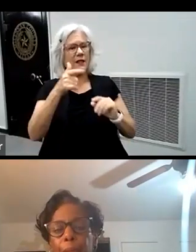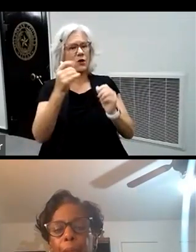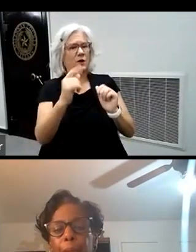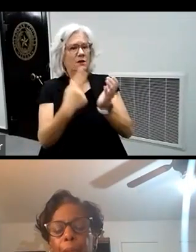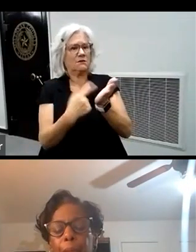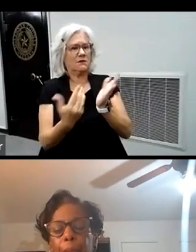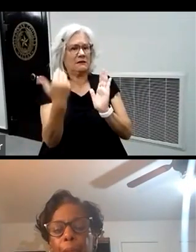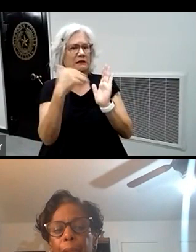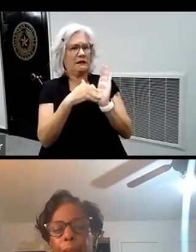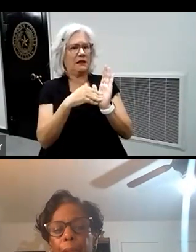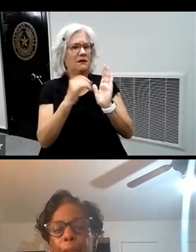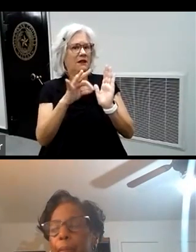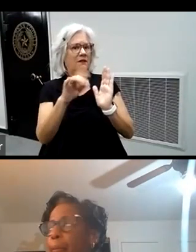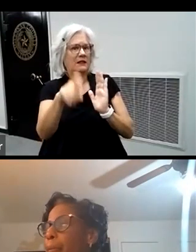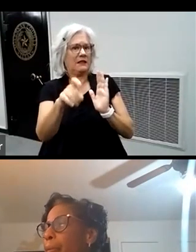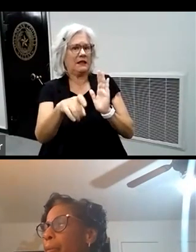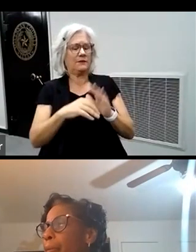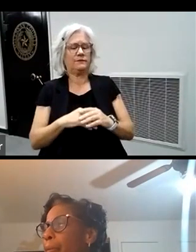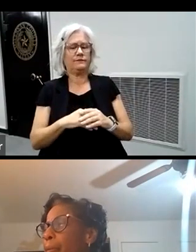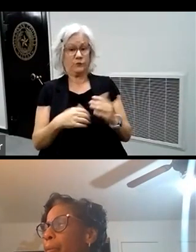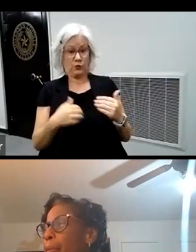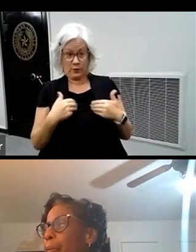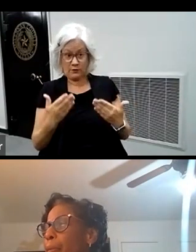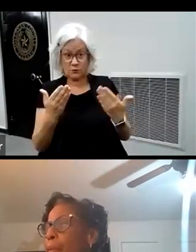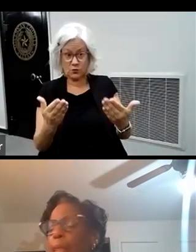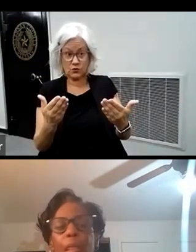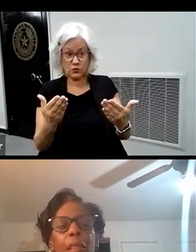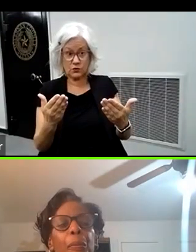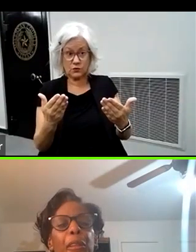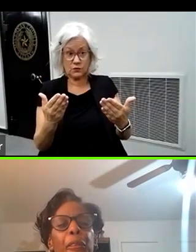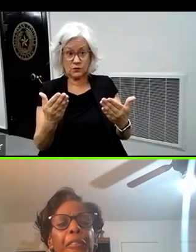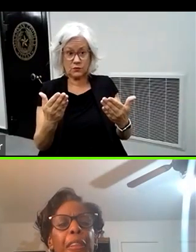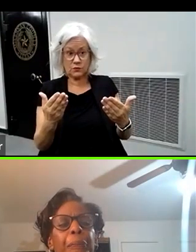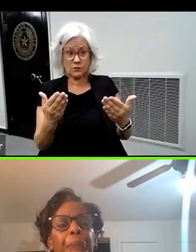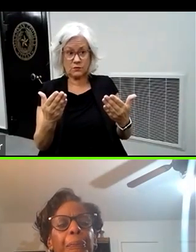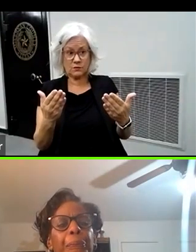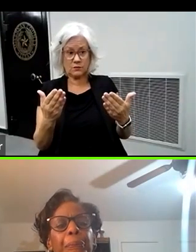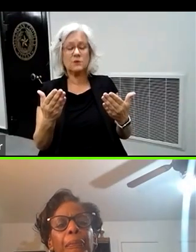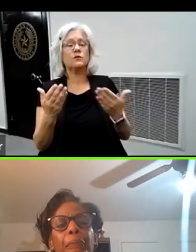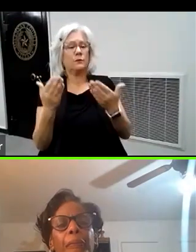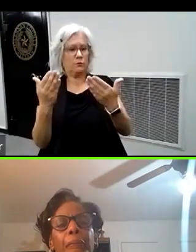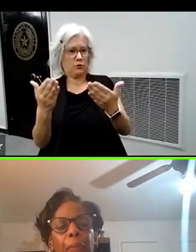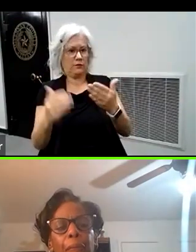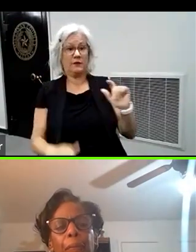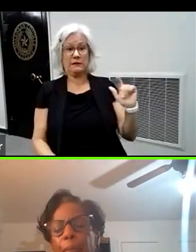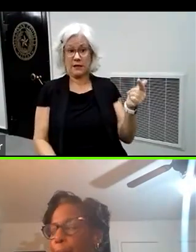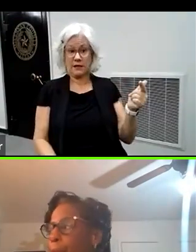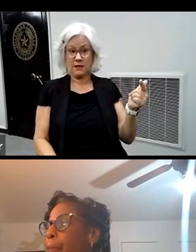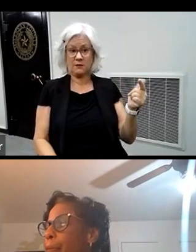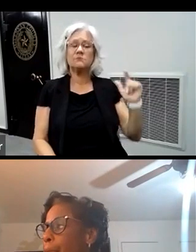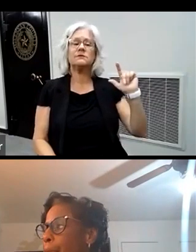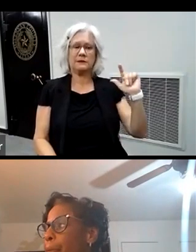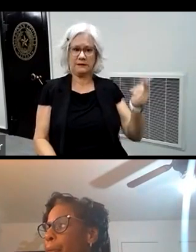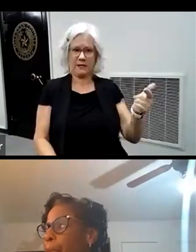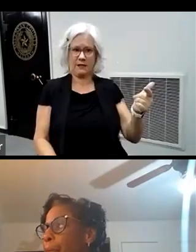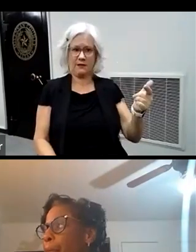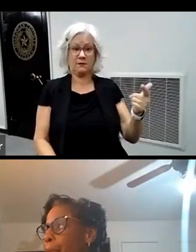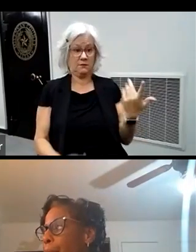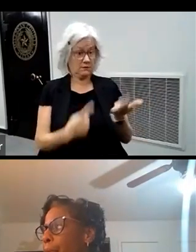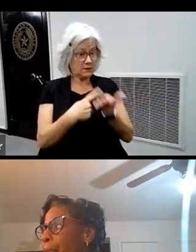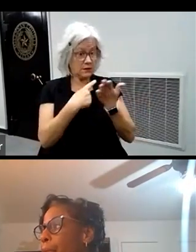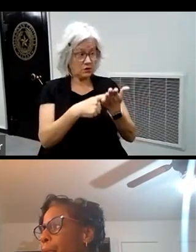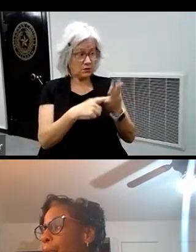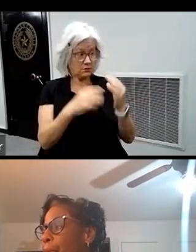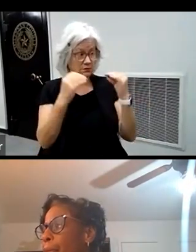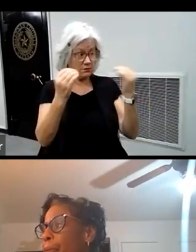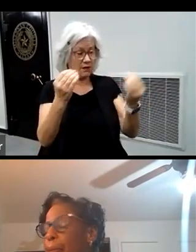Okay, is there a motion to approve? So move. Second. Motion been made and second. Any other